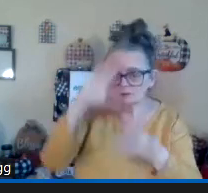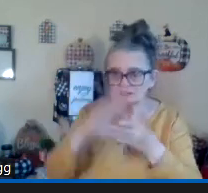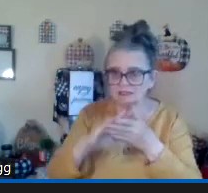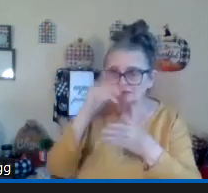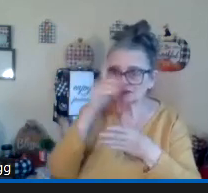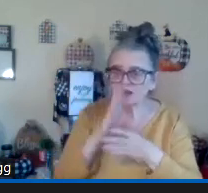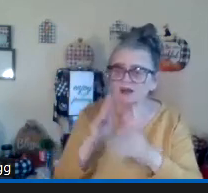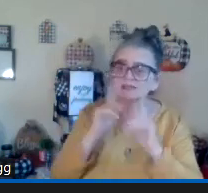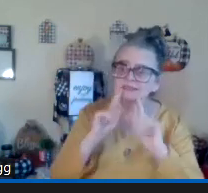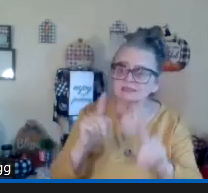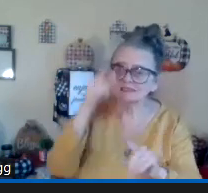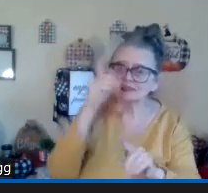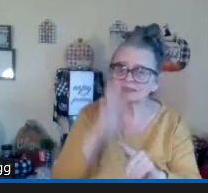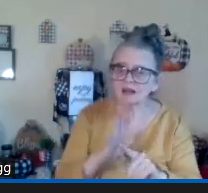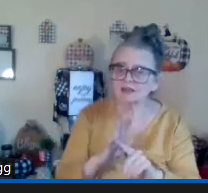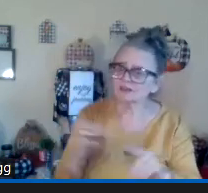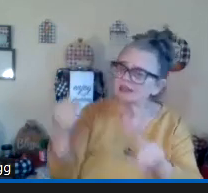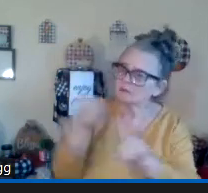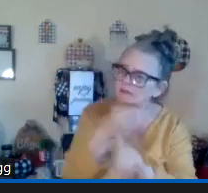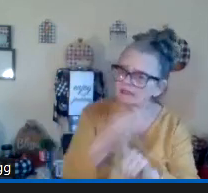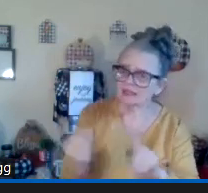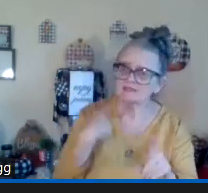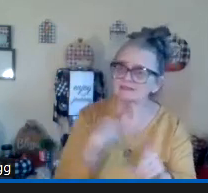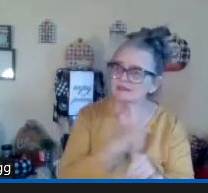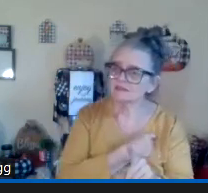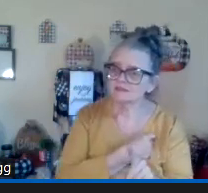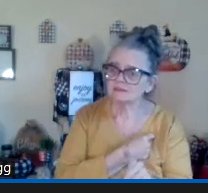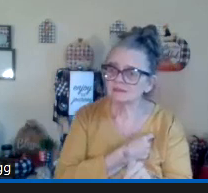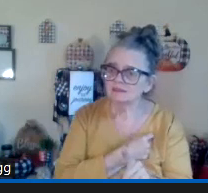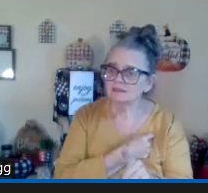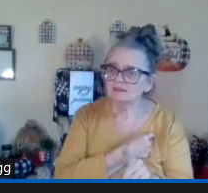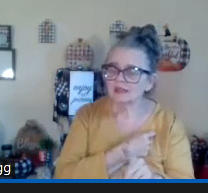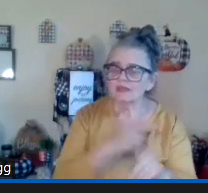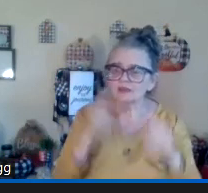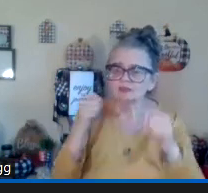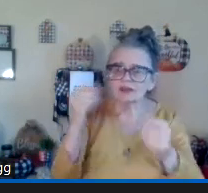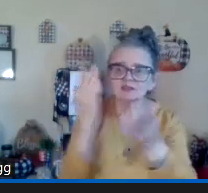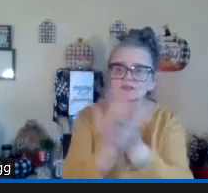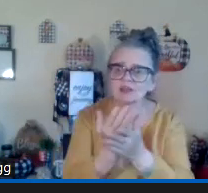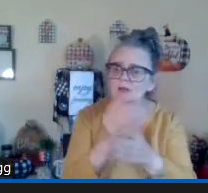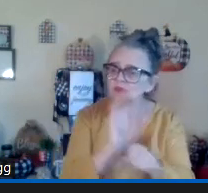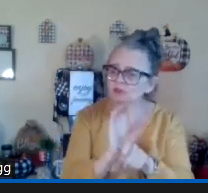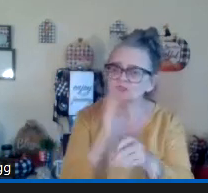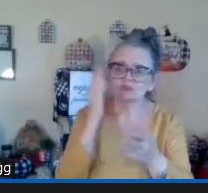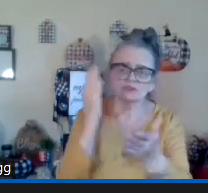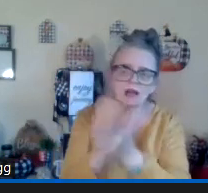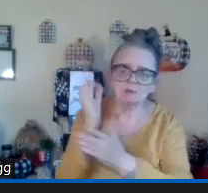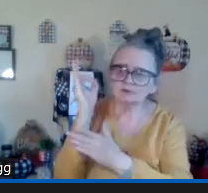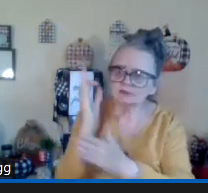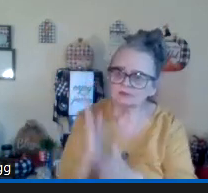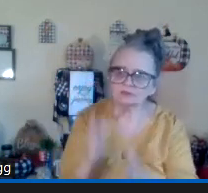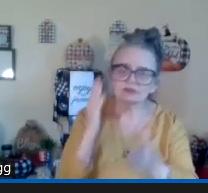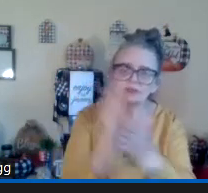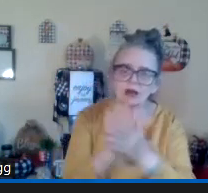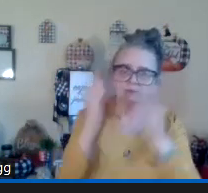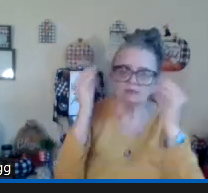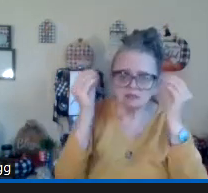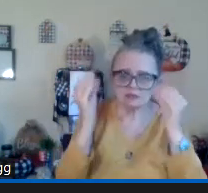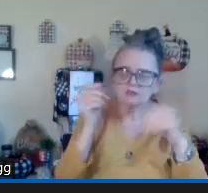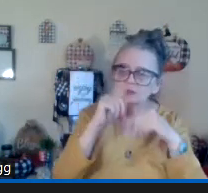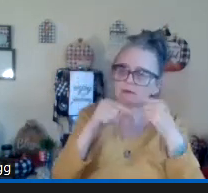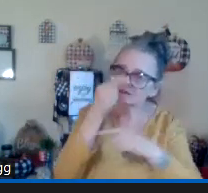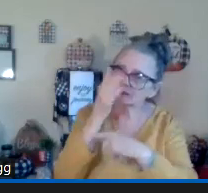people who believe in God and declare God, they're coming against us. And they're trying to stop churches, stop preachers,